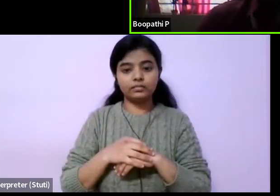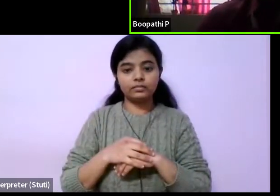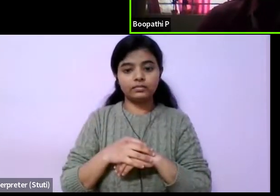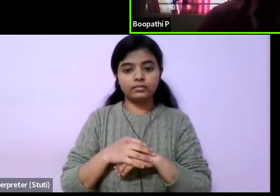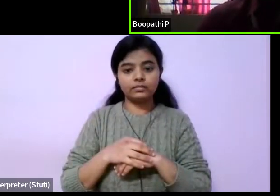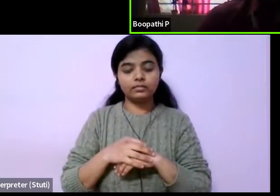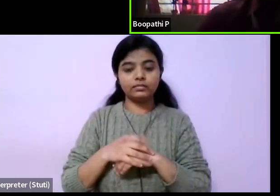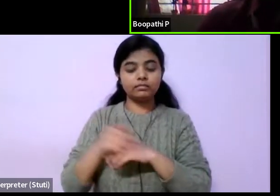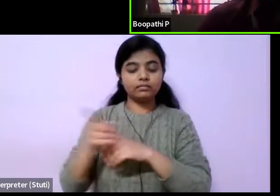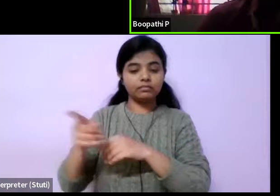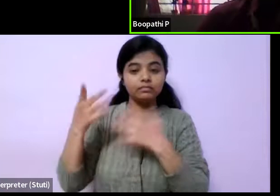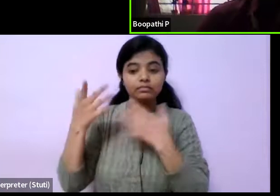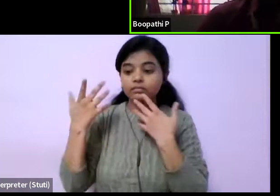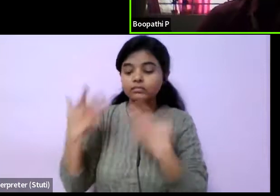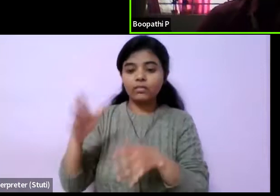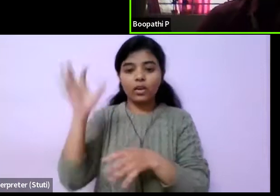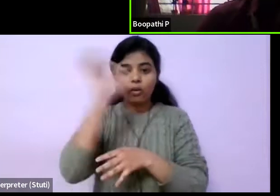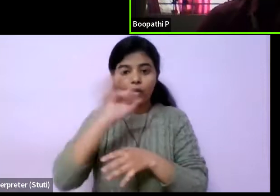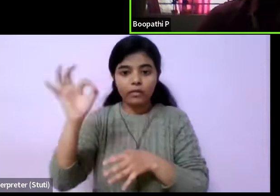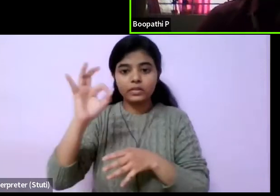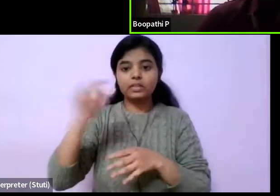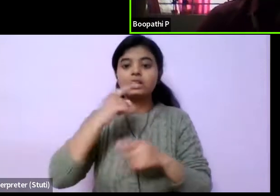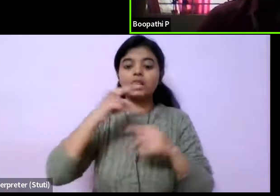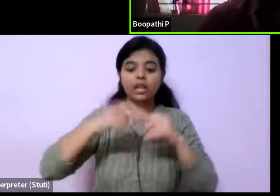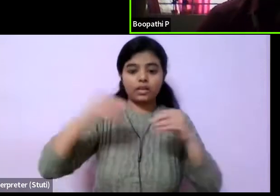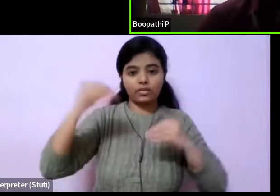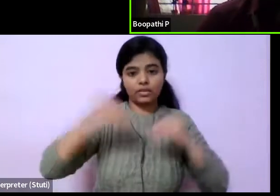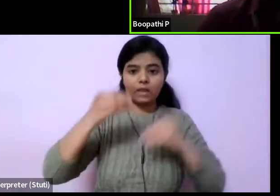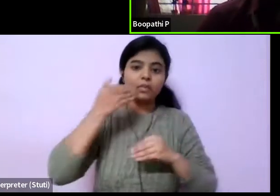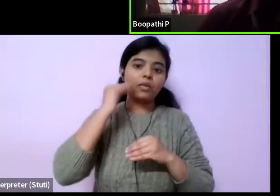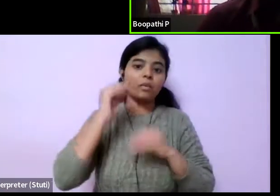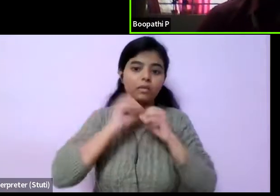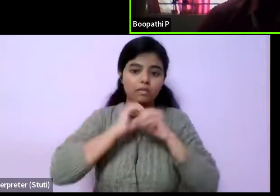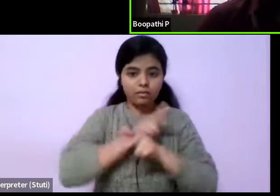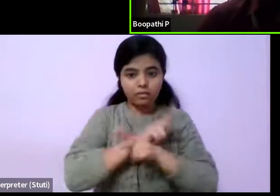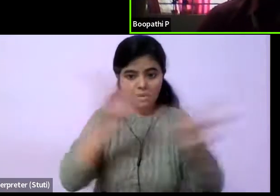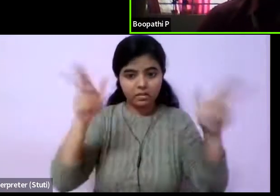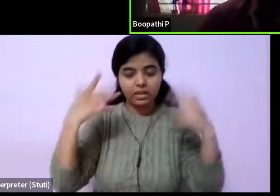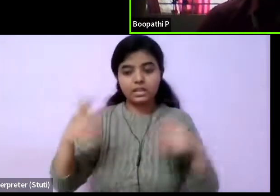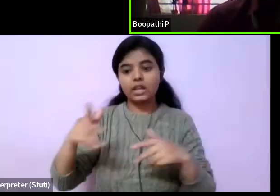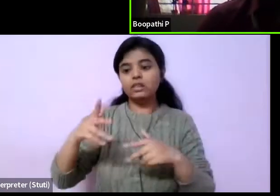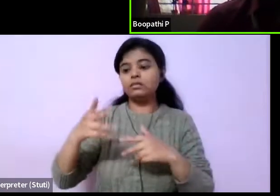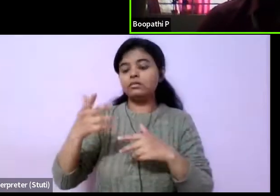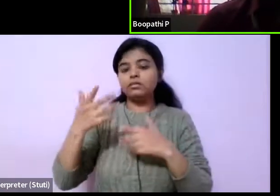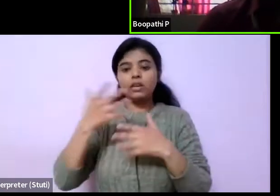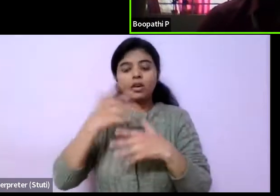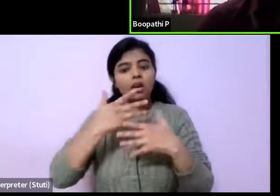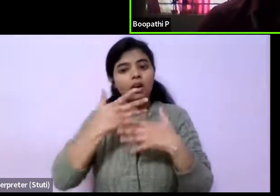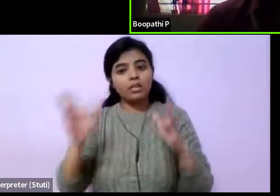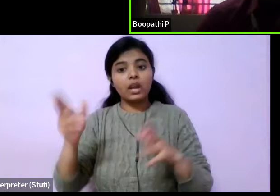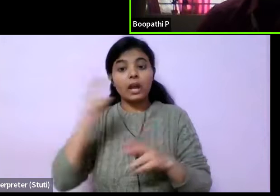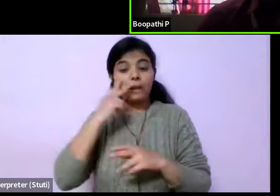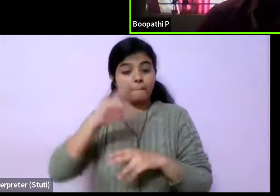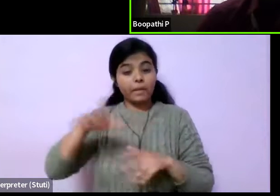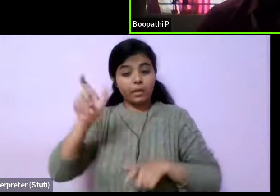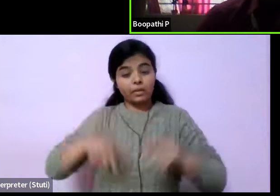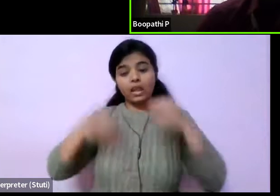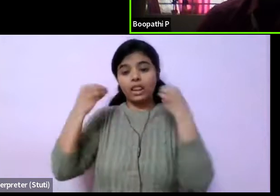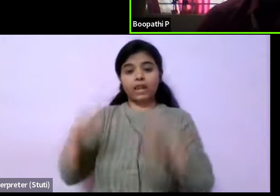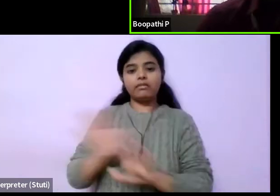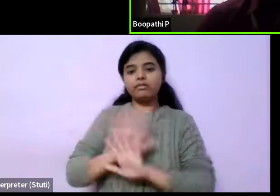going to vacate its office, because the election date was announced and all this thing. Then also the visually impaired did not give up their thing.